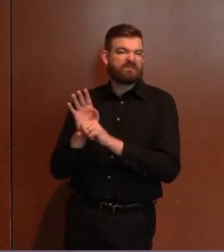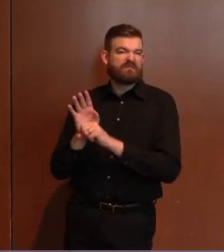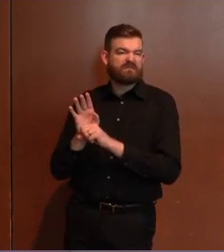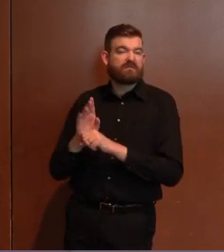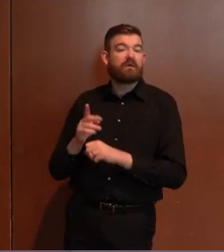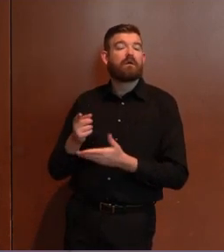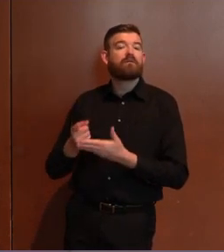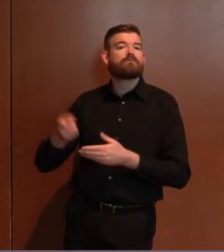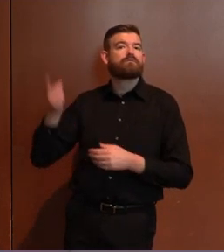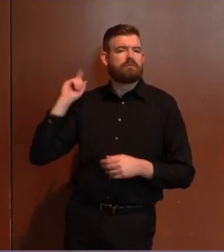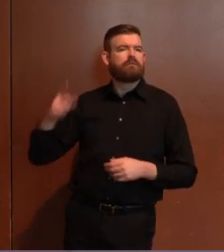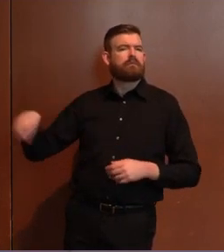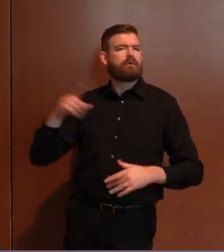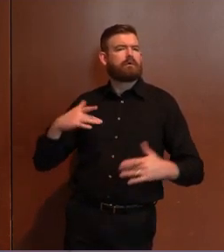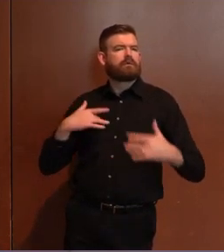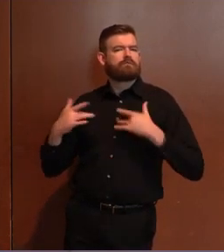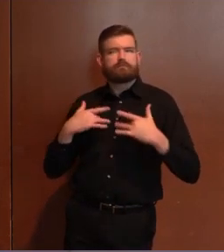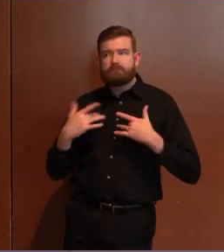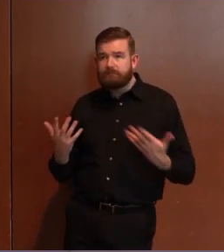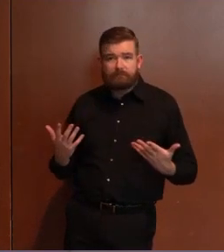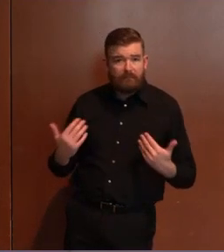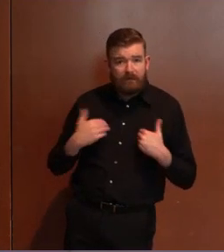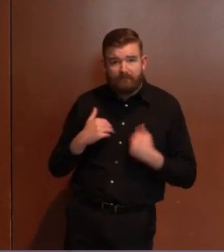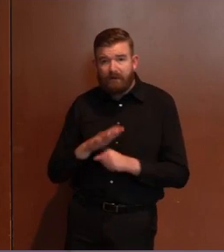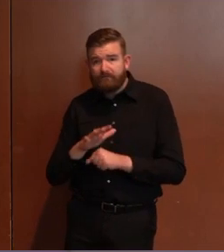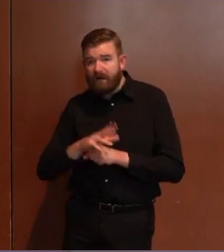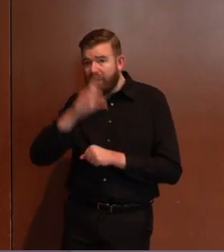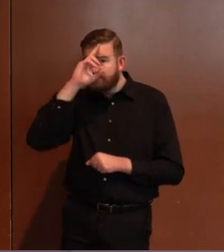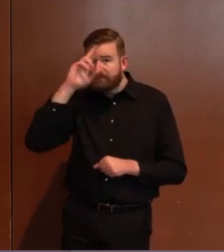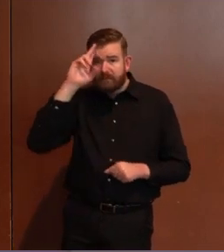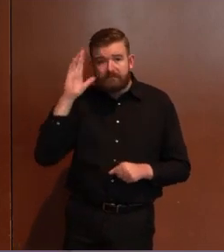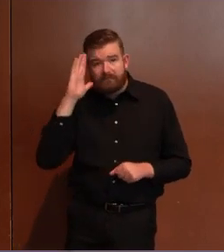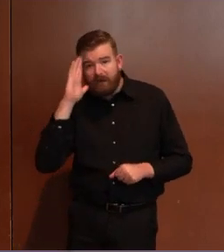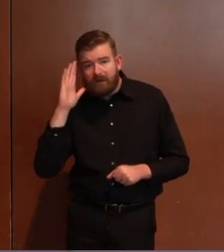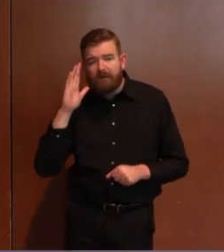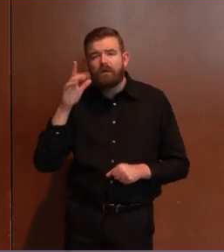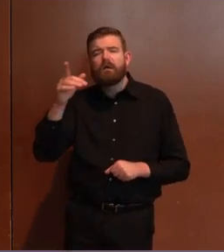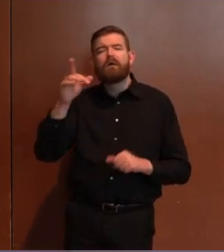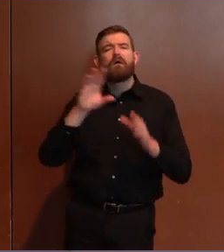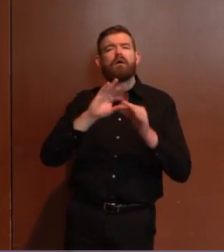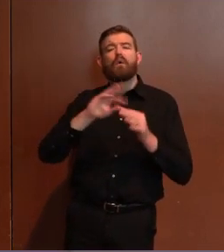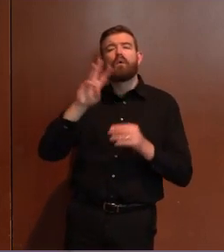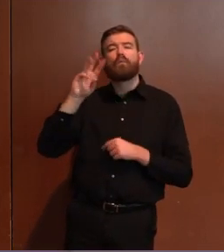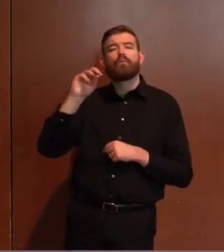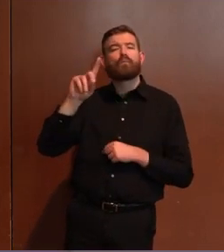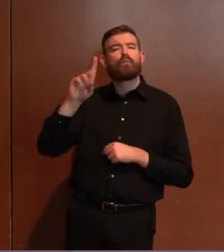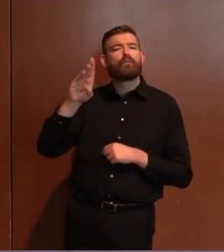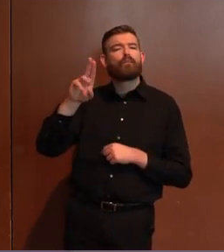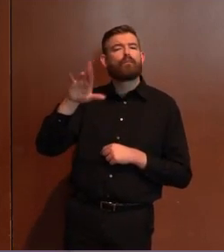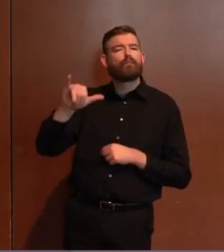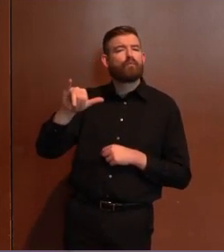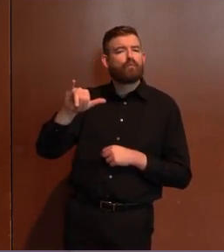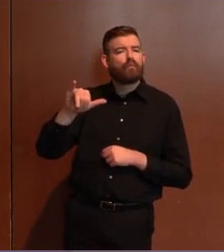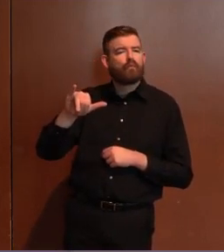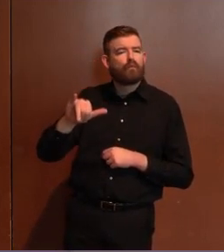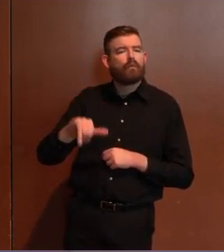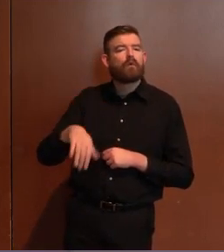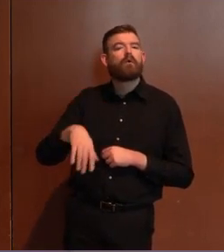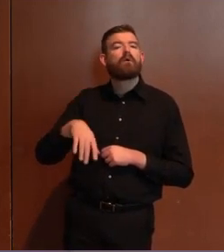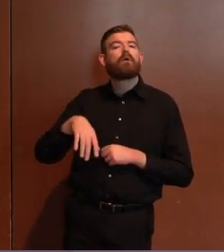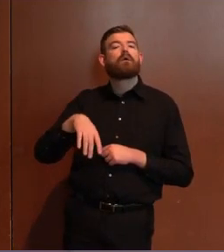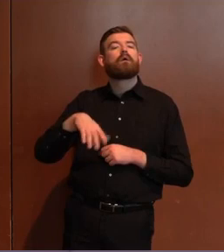in the South as well. You mentioned Woodbury, you mentioned the AC pop-up, but I'm curious how you're going to manage other supplies when